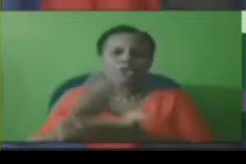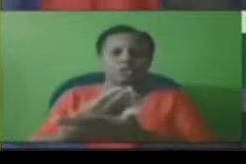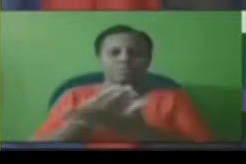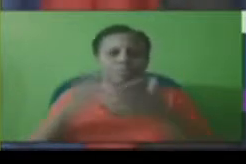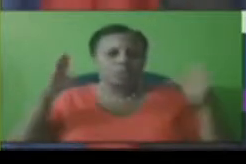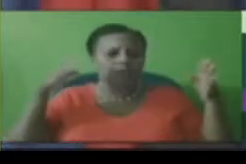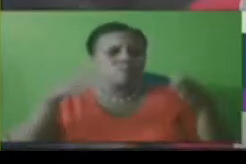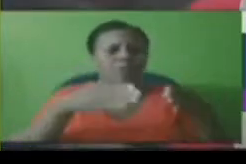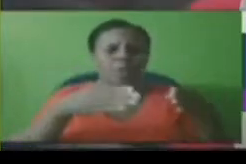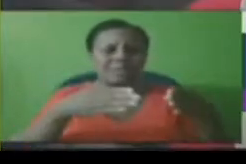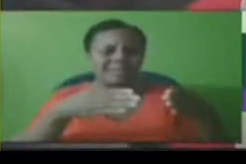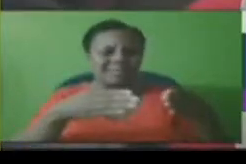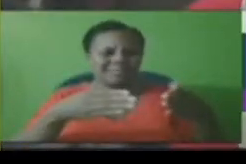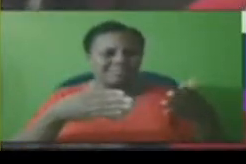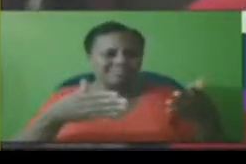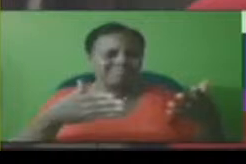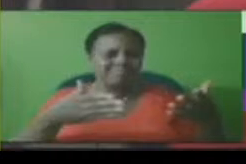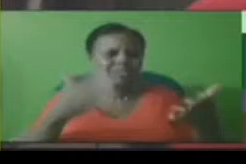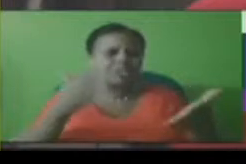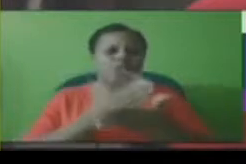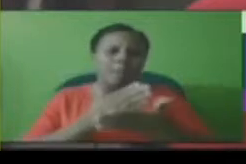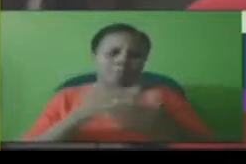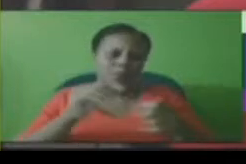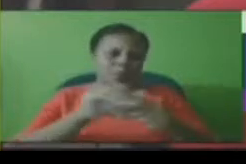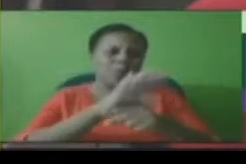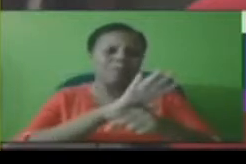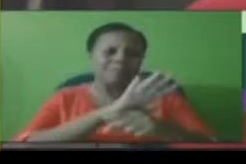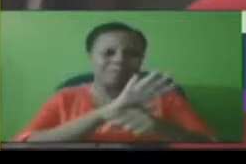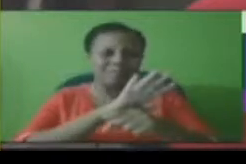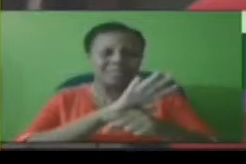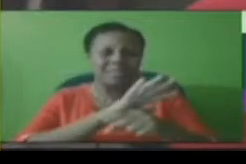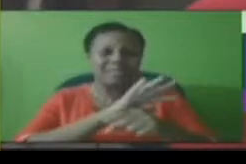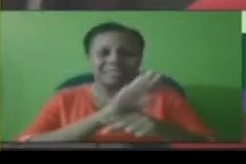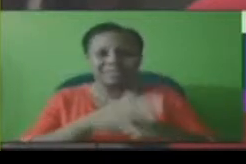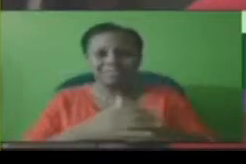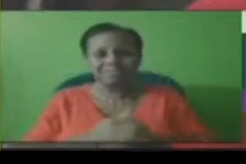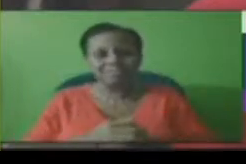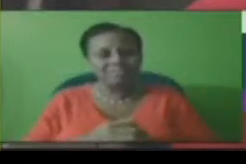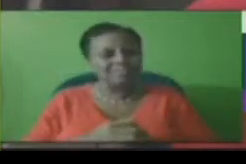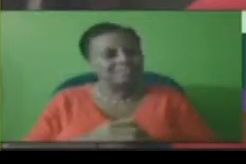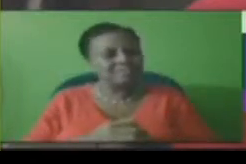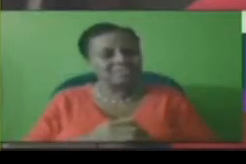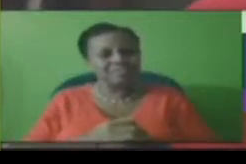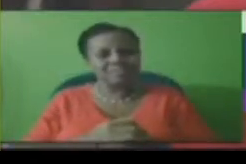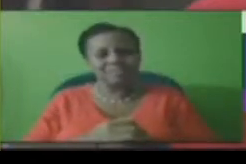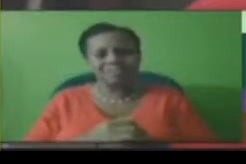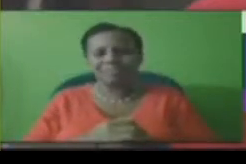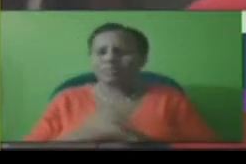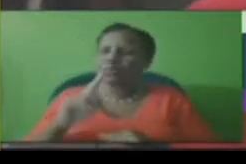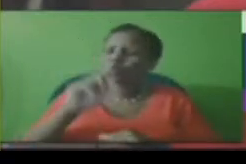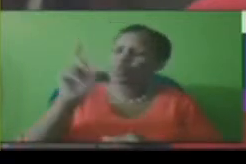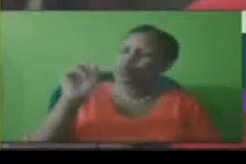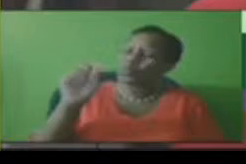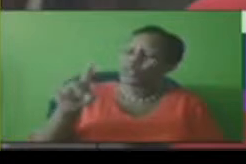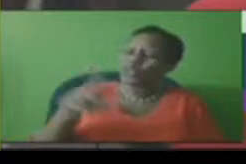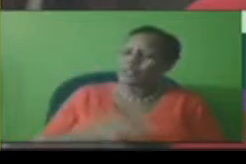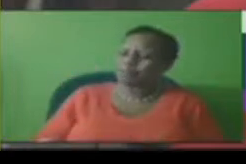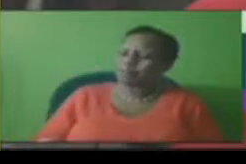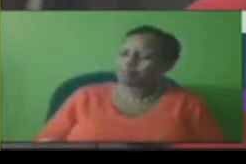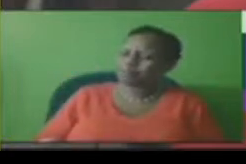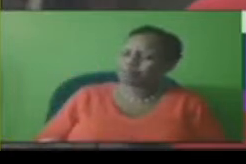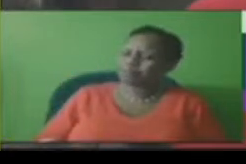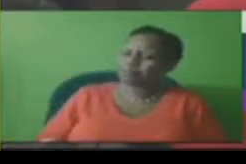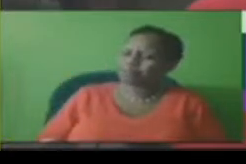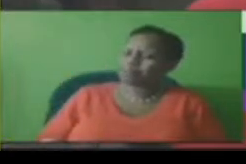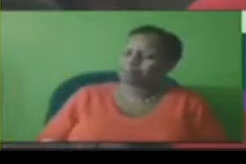With regards to the non-disclosure agreement, I know not much can be said about it. Loudly, please. Yeah, with regards to the non-disclosure agreement with